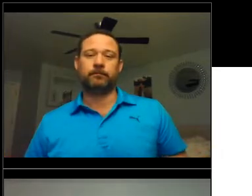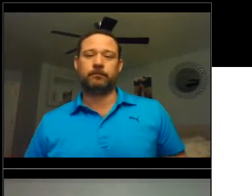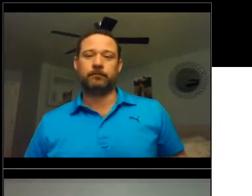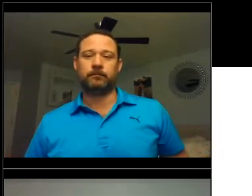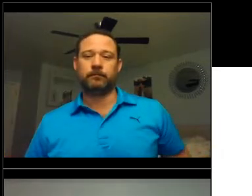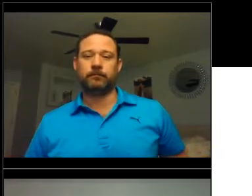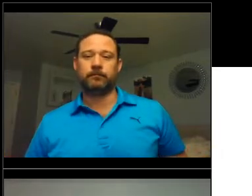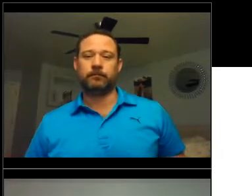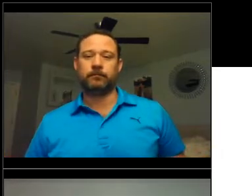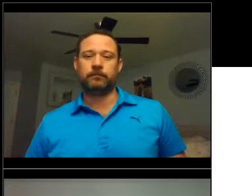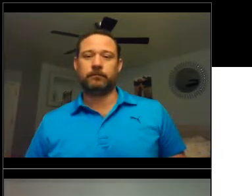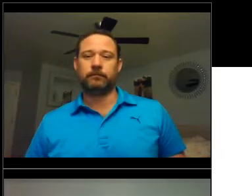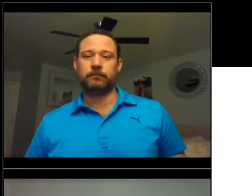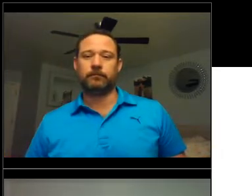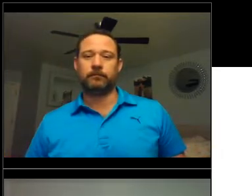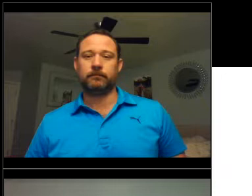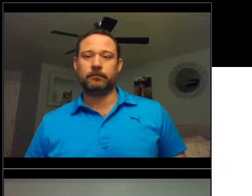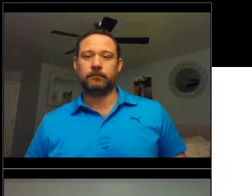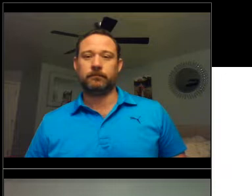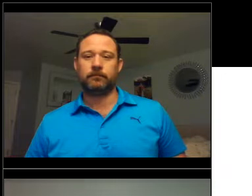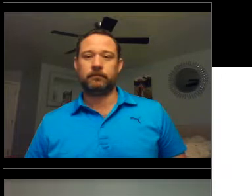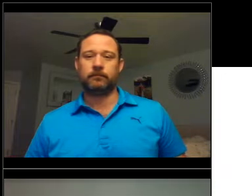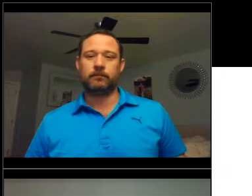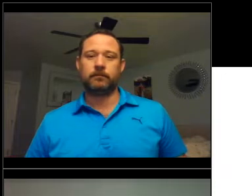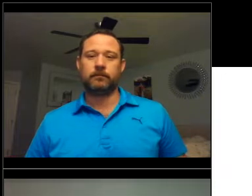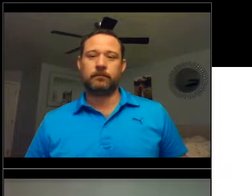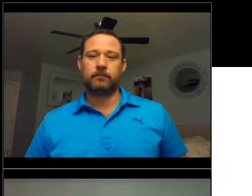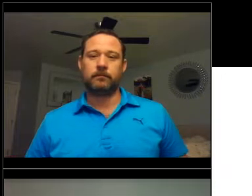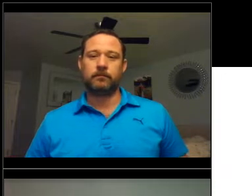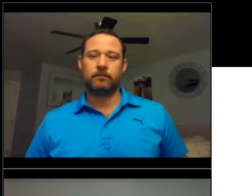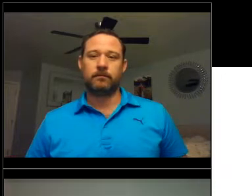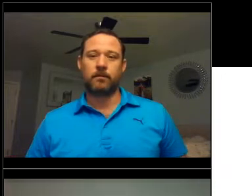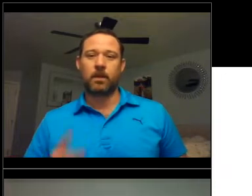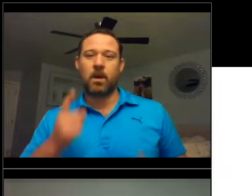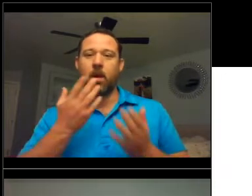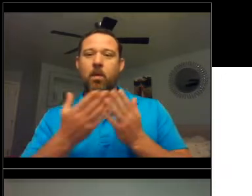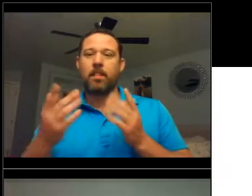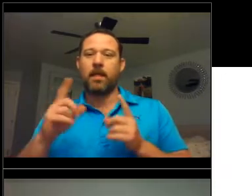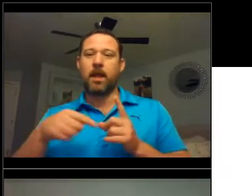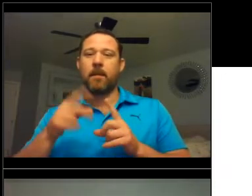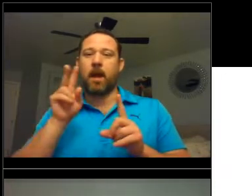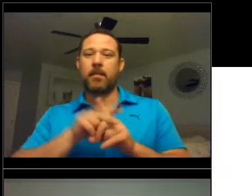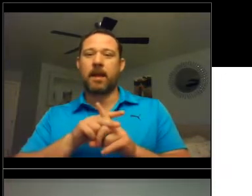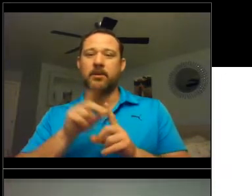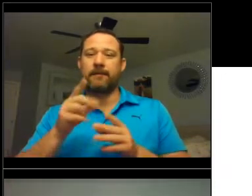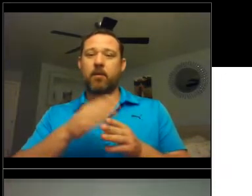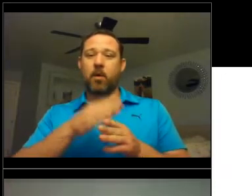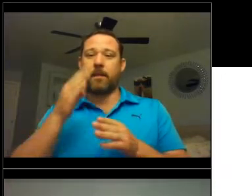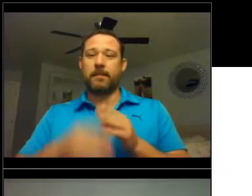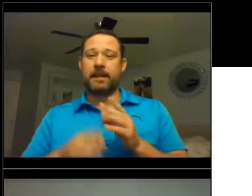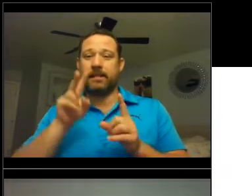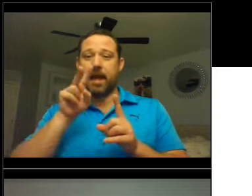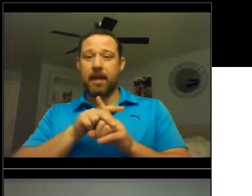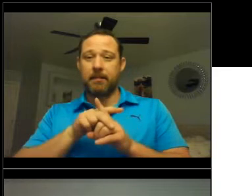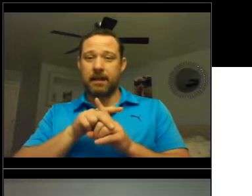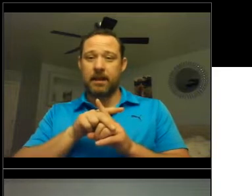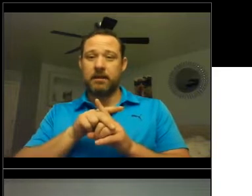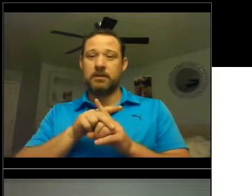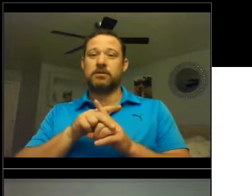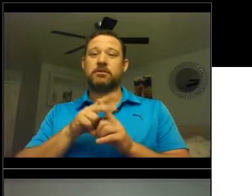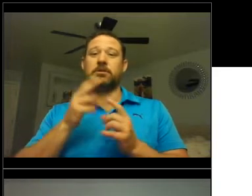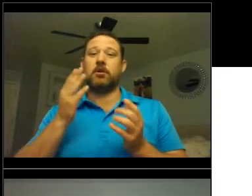Additionally, sorry, I missed one thing about the application. If you are completing the application, you